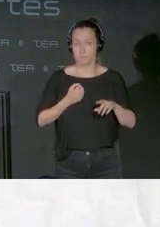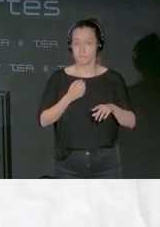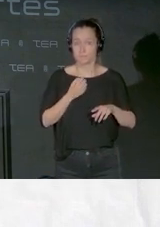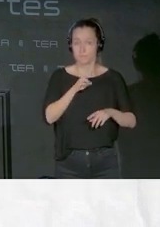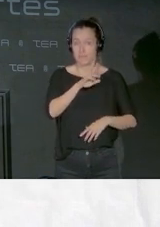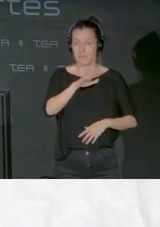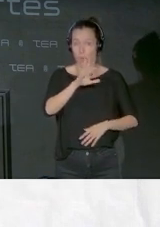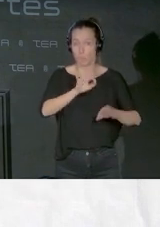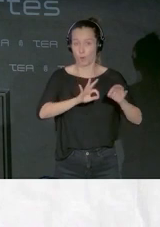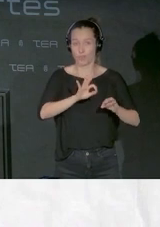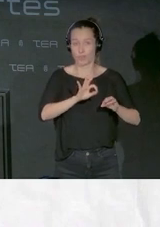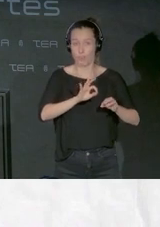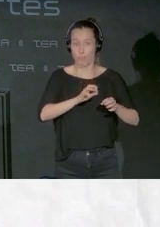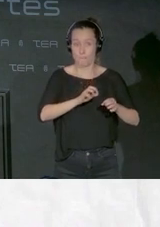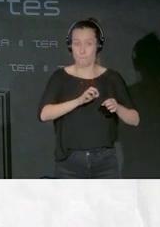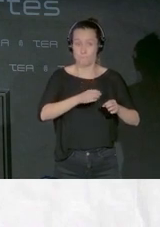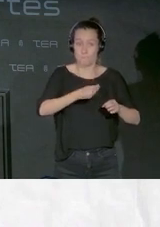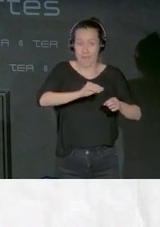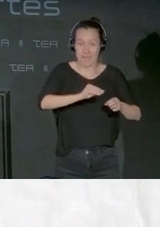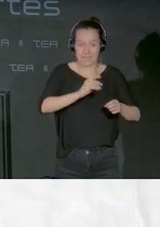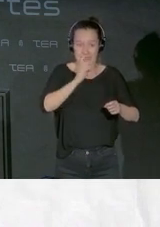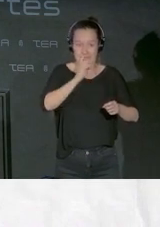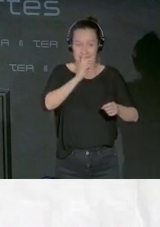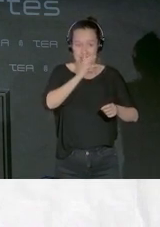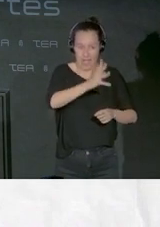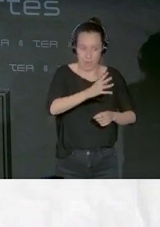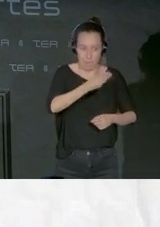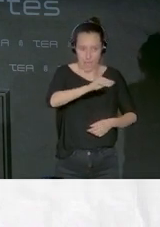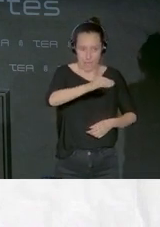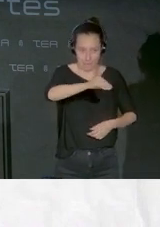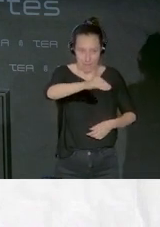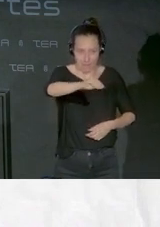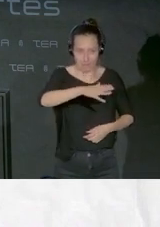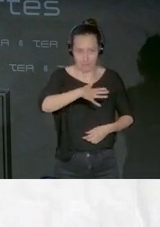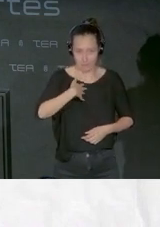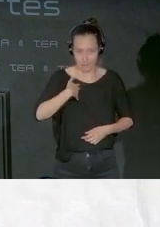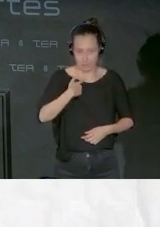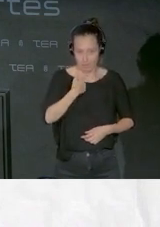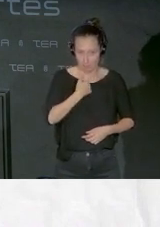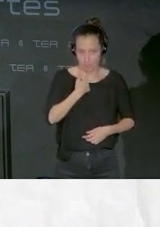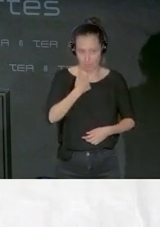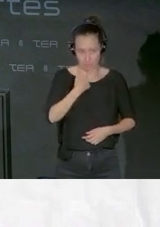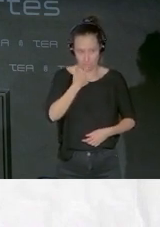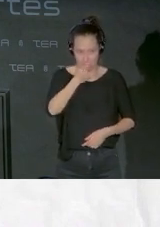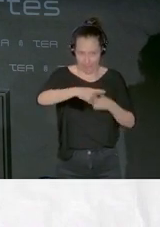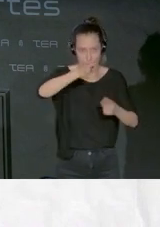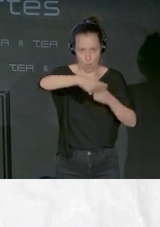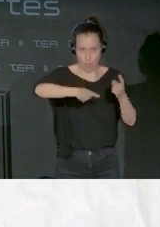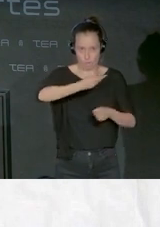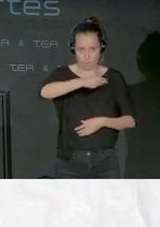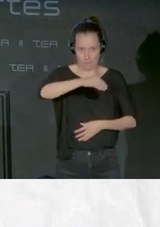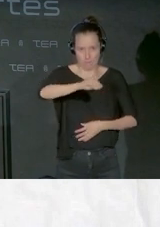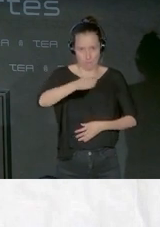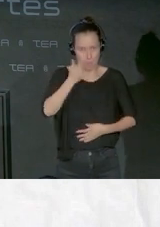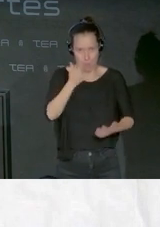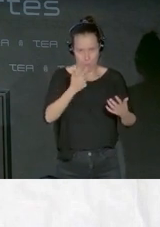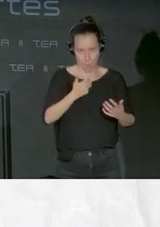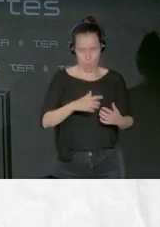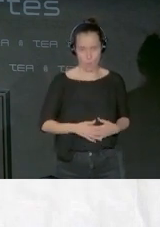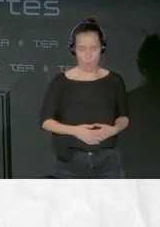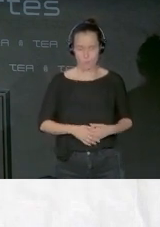So significant growth despite some layoffs. So obviously there's been relatively high levels of redundancies and